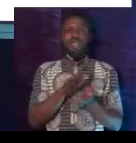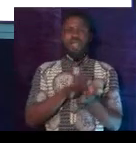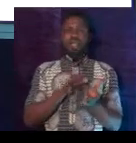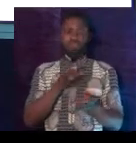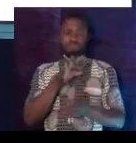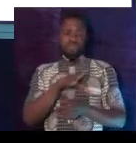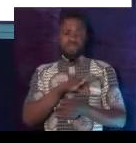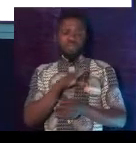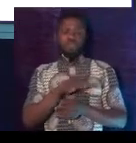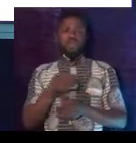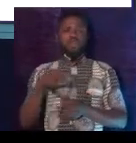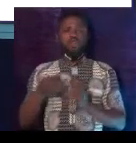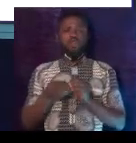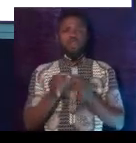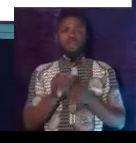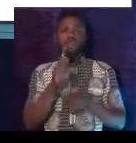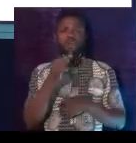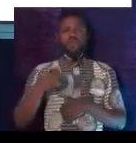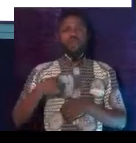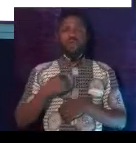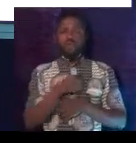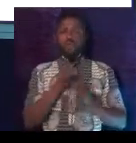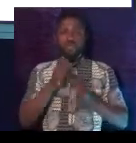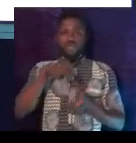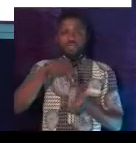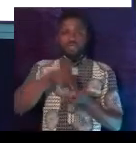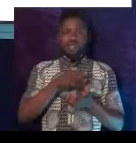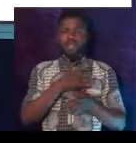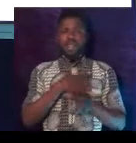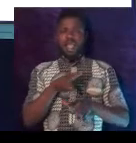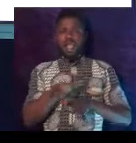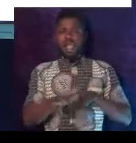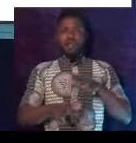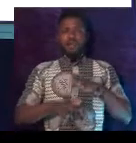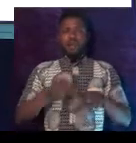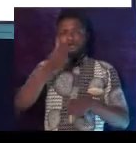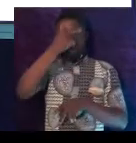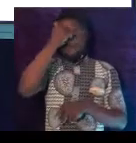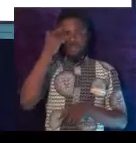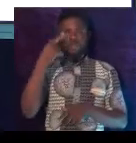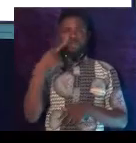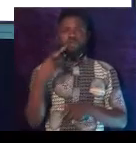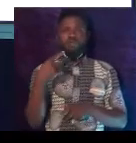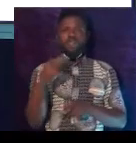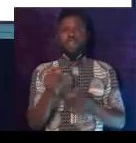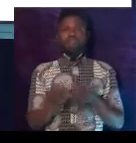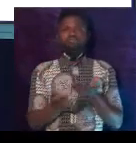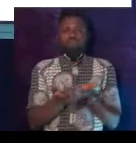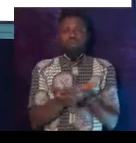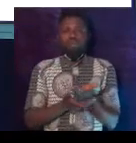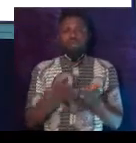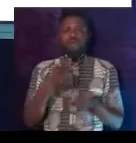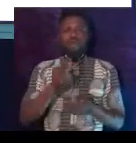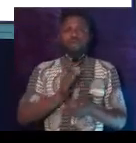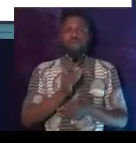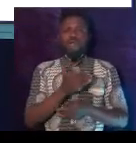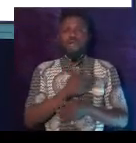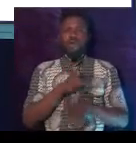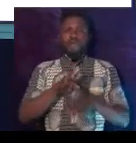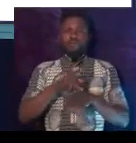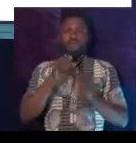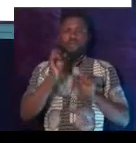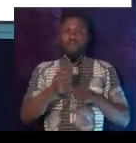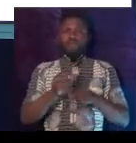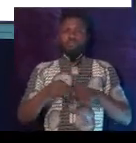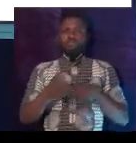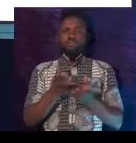the advantages of friction. 1, we can stand and walk because the soles of our feet or shoes can grip the